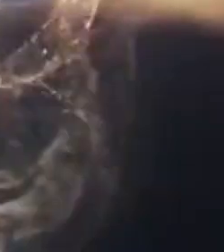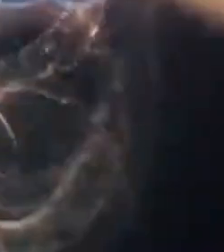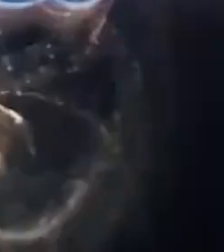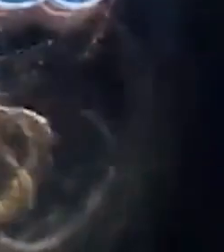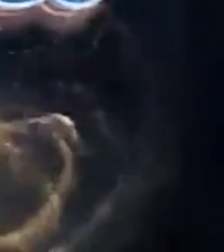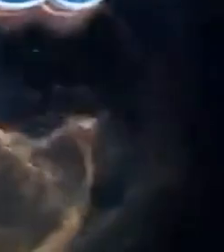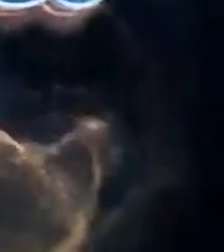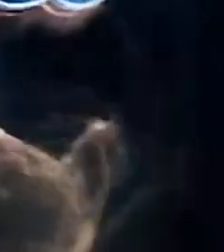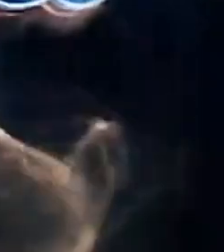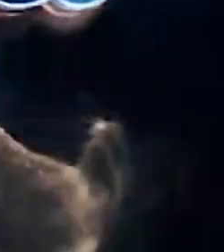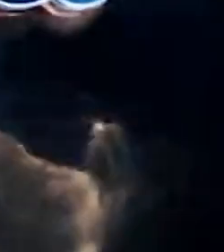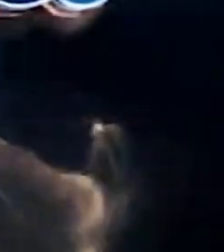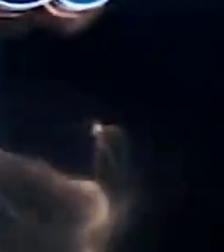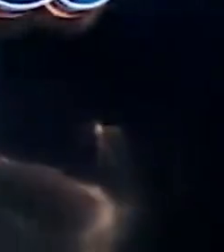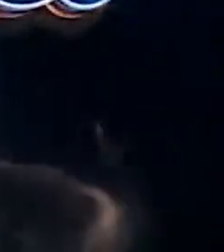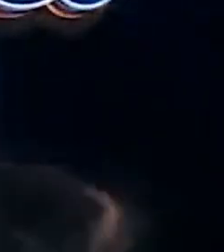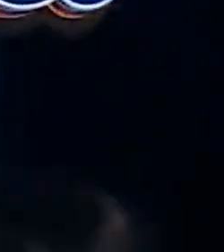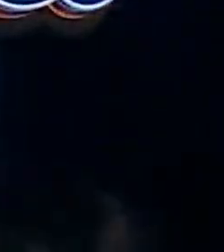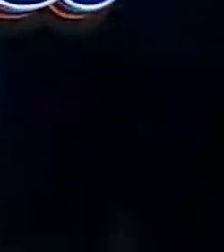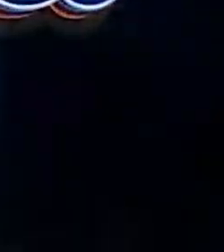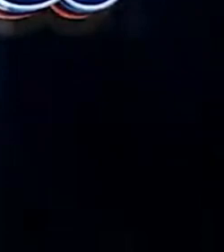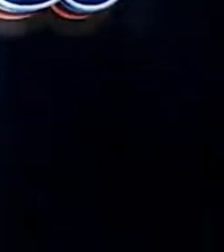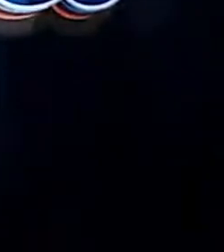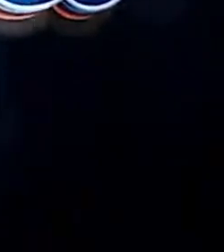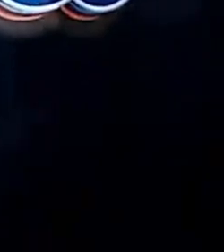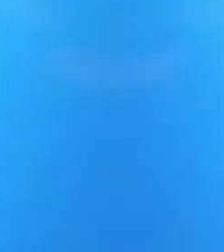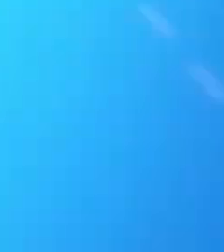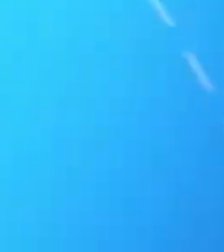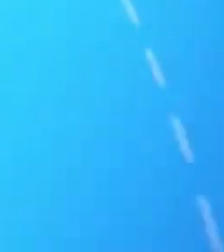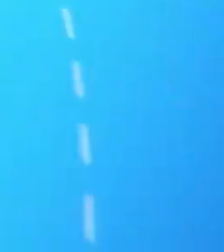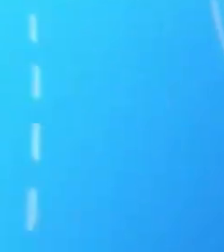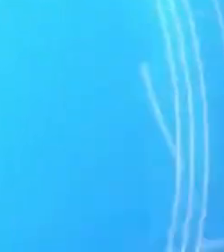undo what you have done. Never. The